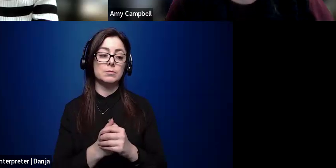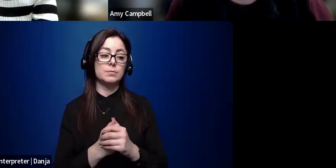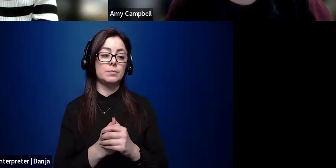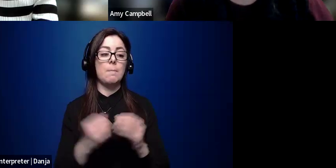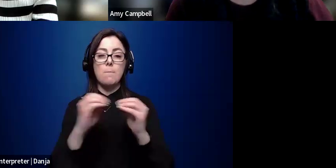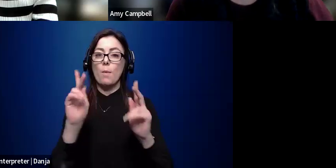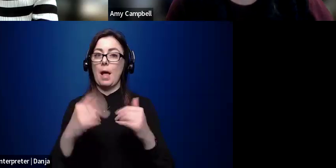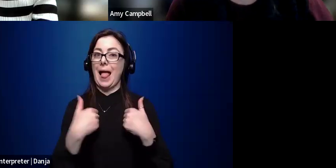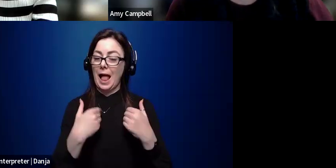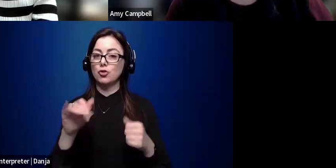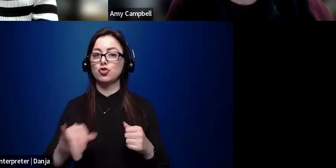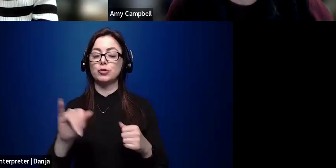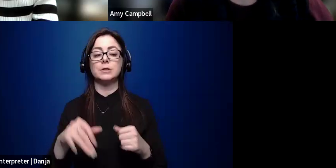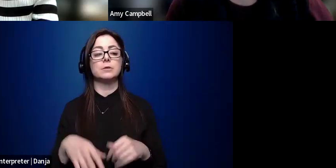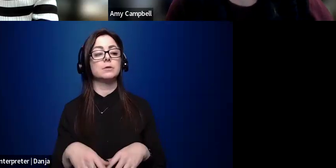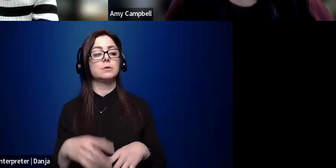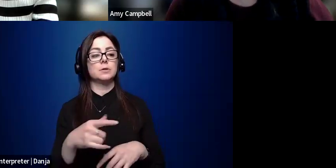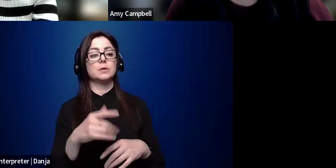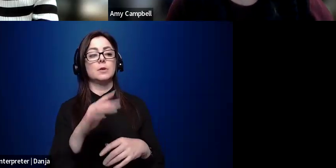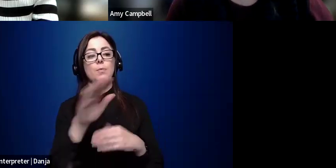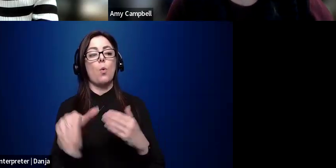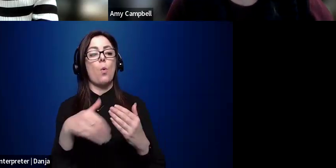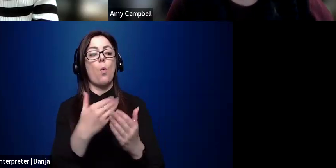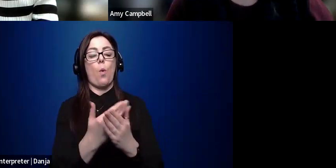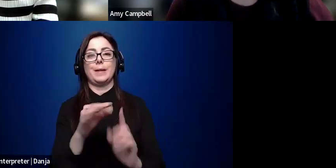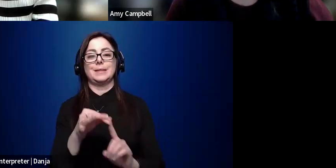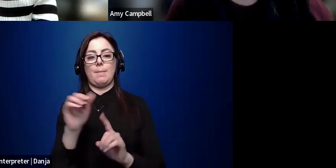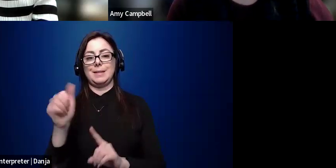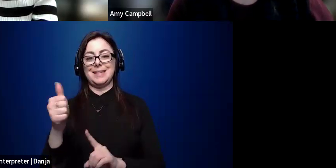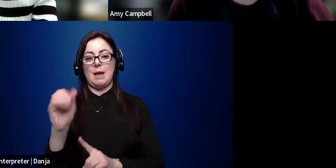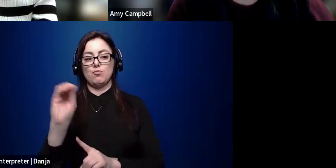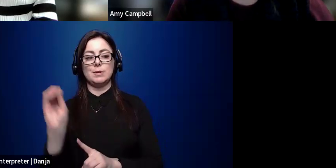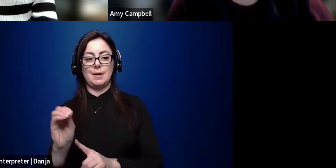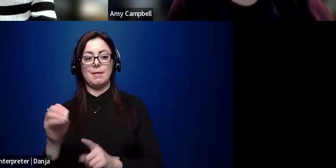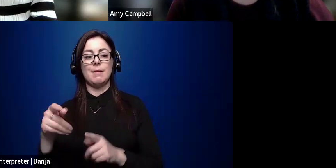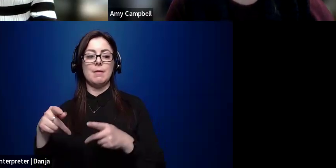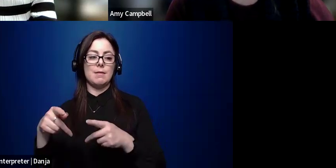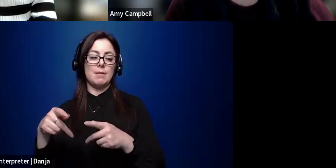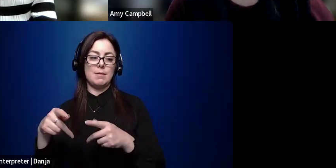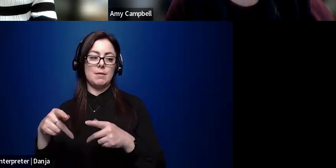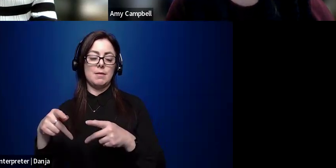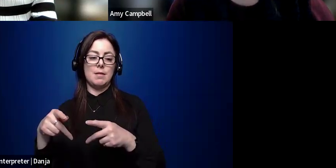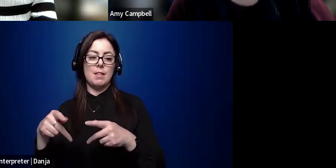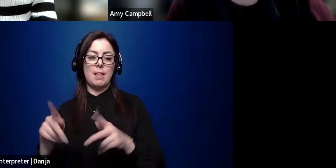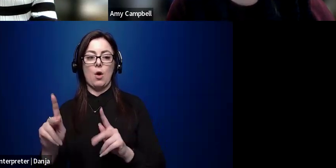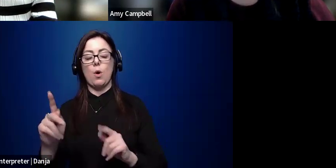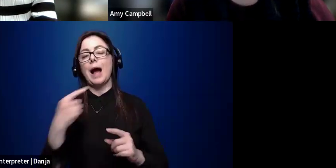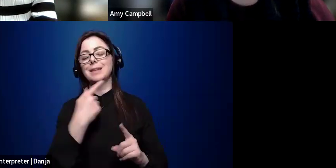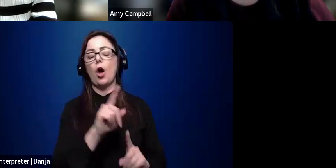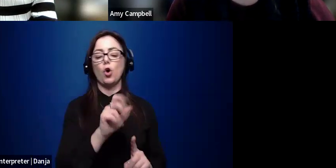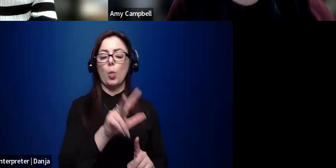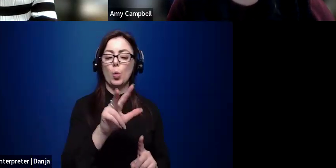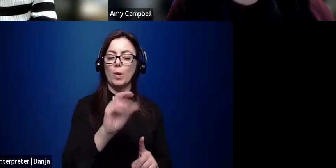All but 10 states have let people earning that 138% of the federal poverty level. Sorry, I said 133 before.